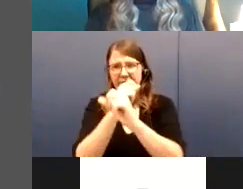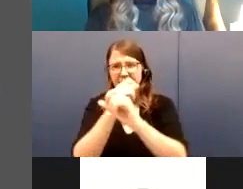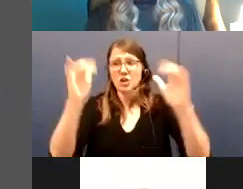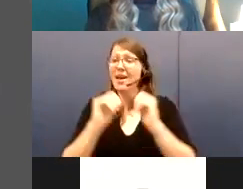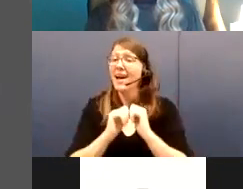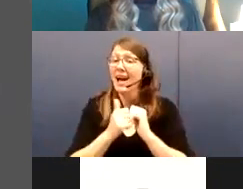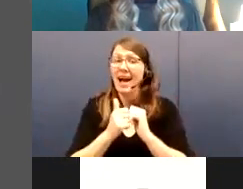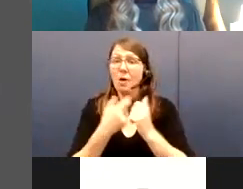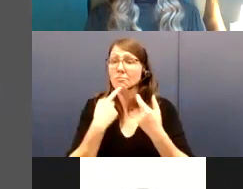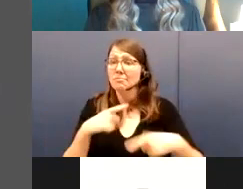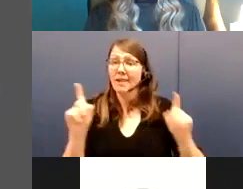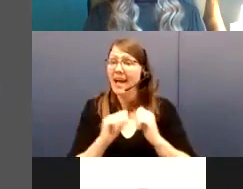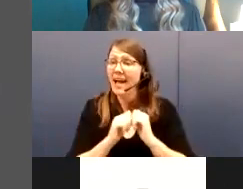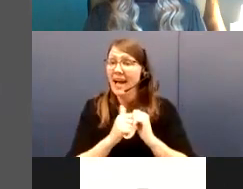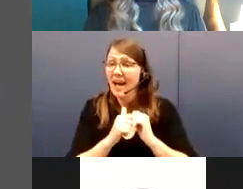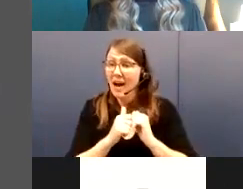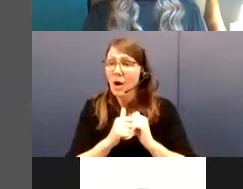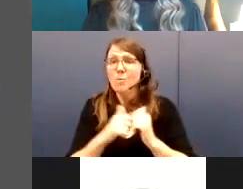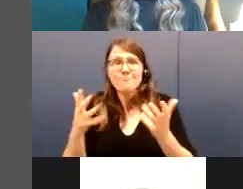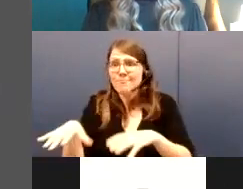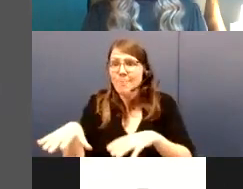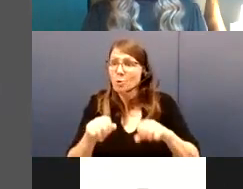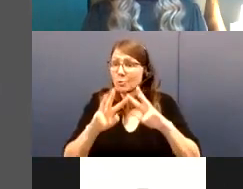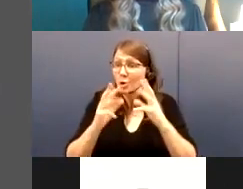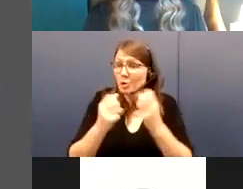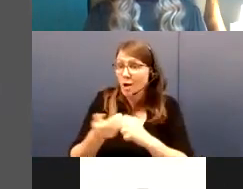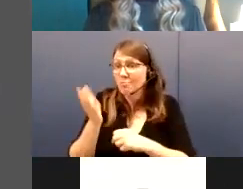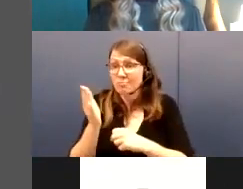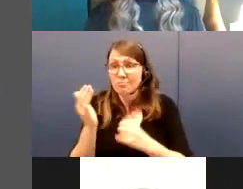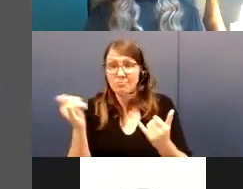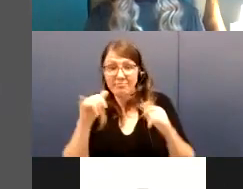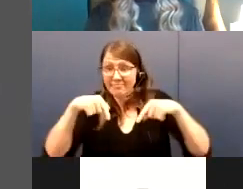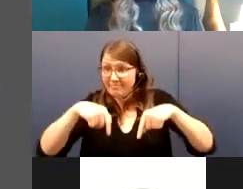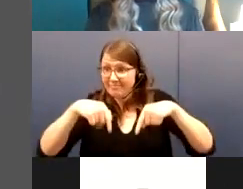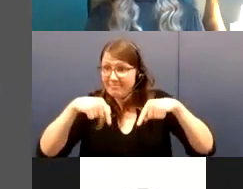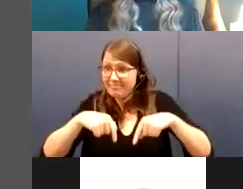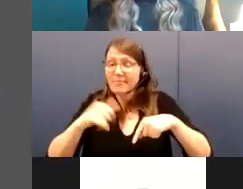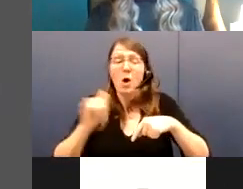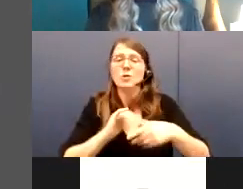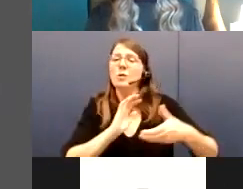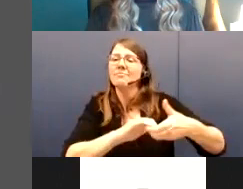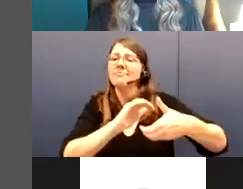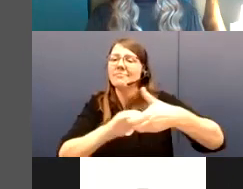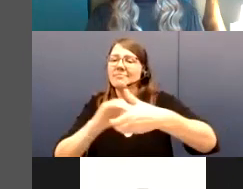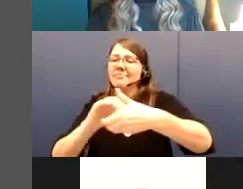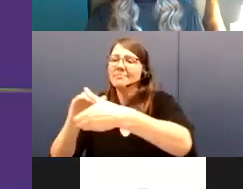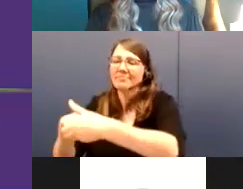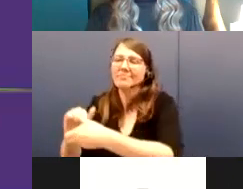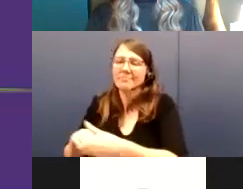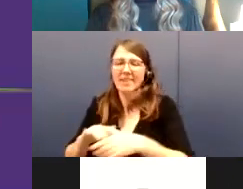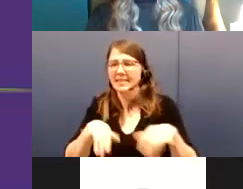education, public awareness, and we work with like-minded organizations advocating for the rights of seniors.